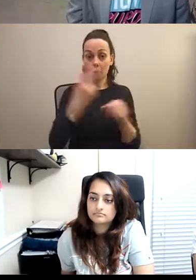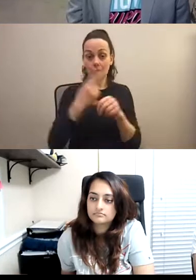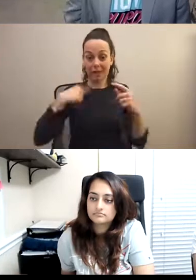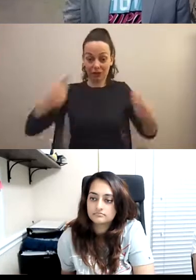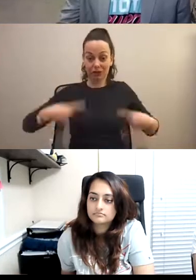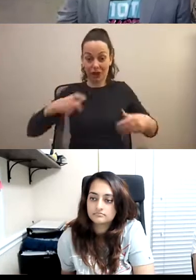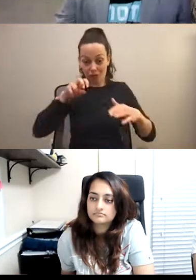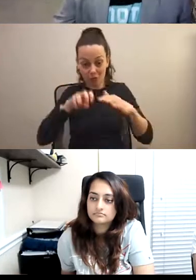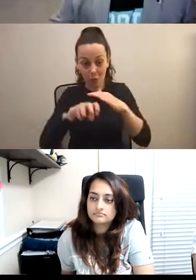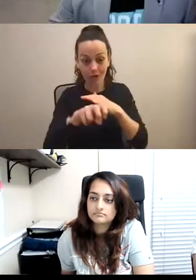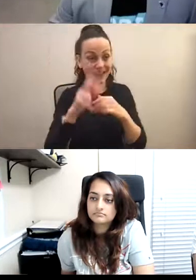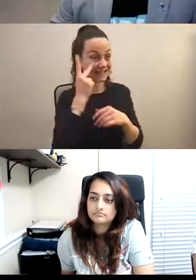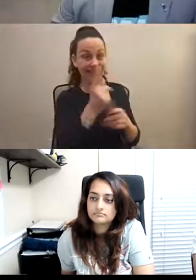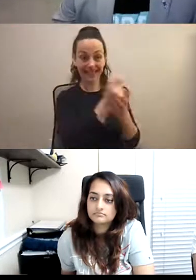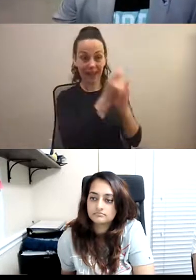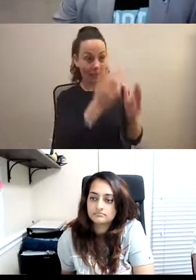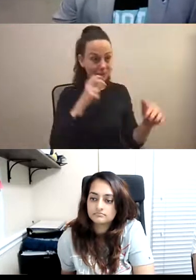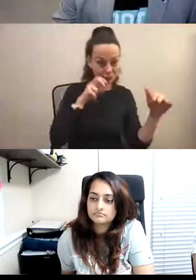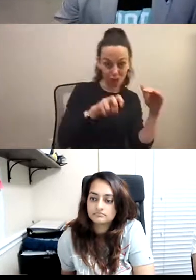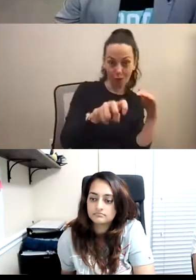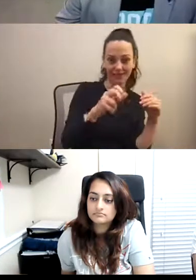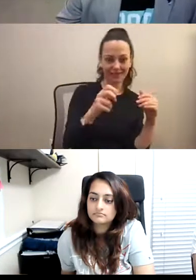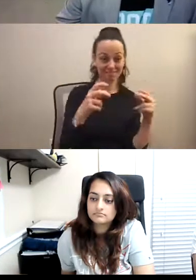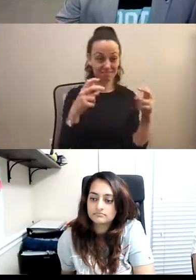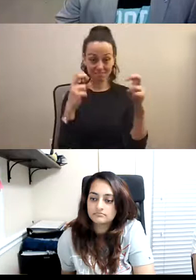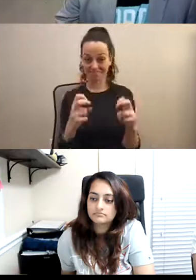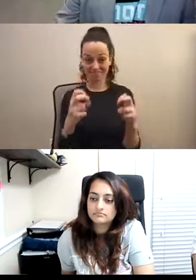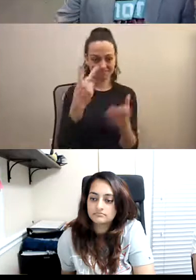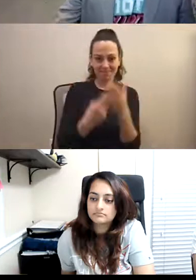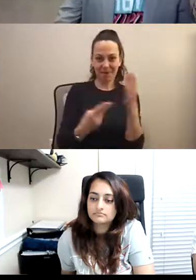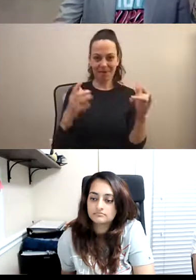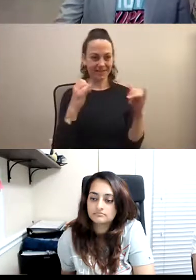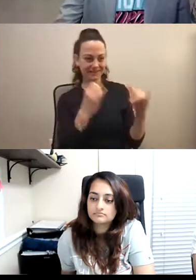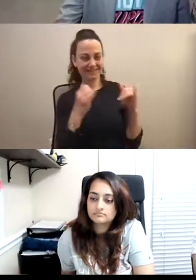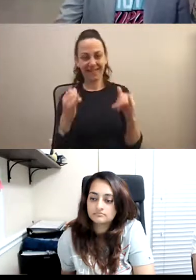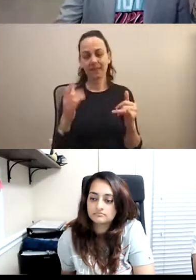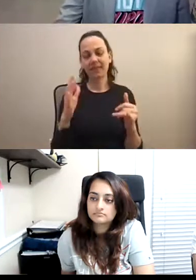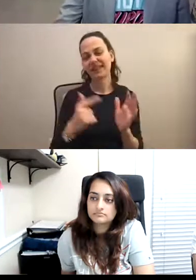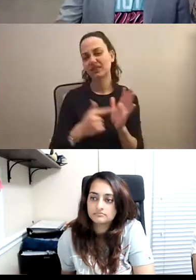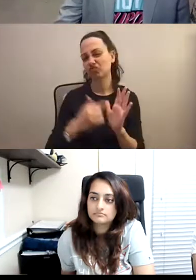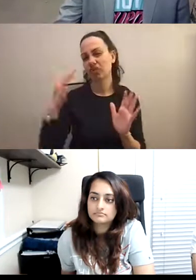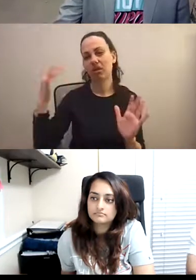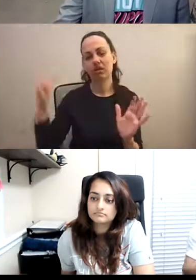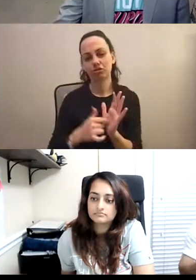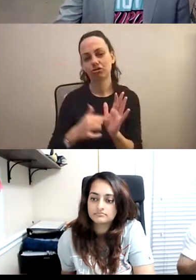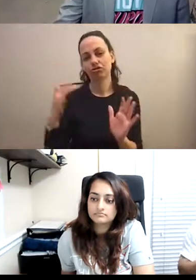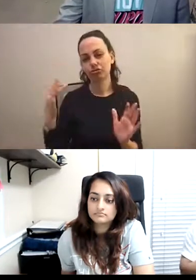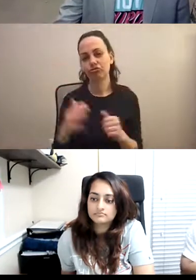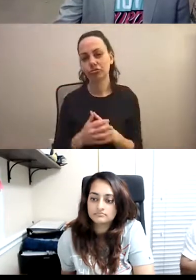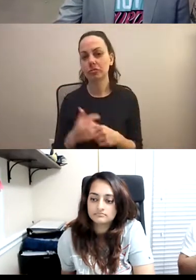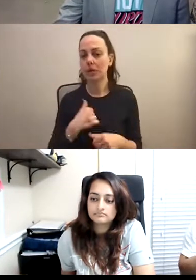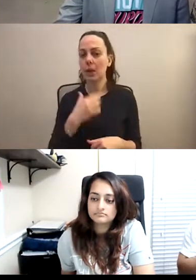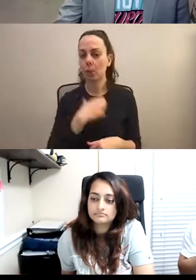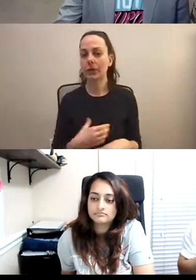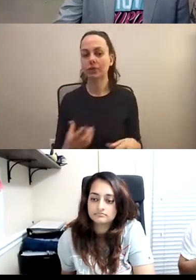could like talk about being disabled in therapy together. Like it's so rare that happens. And so like, I just wish that there was